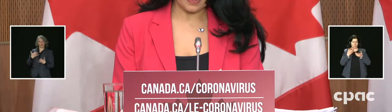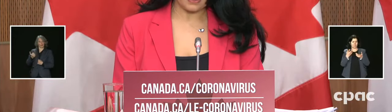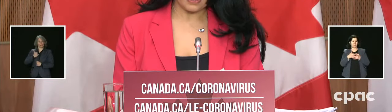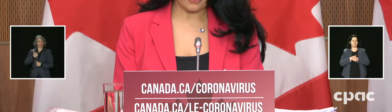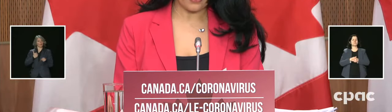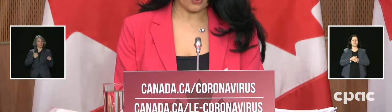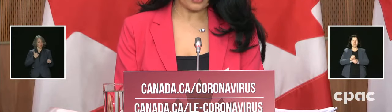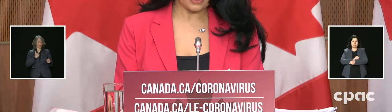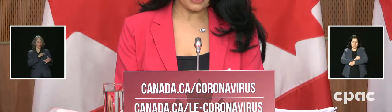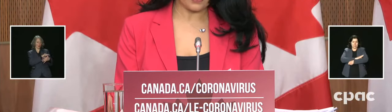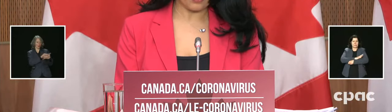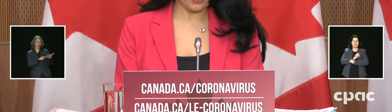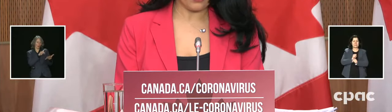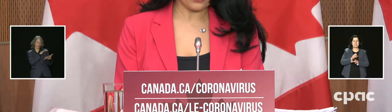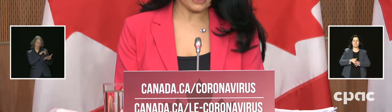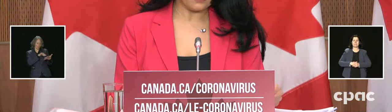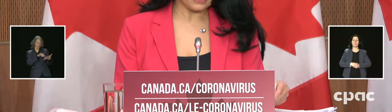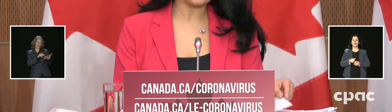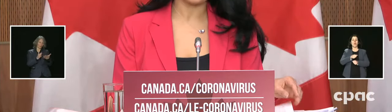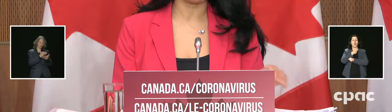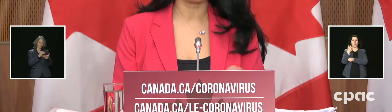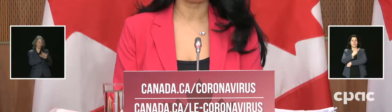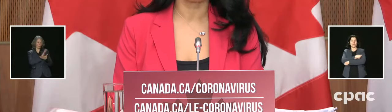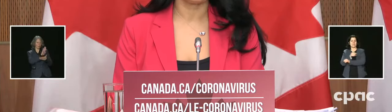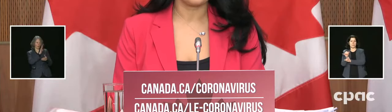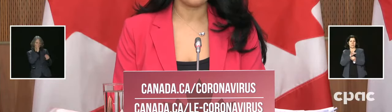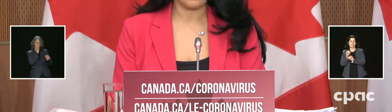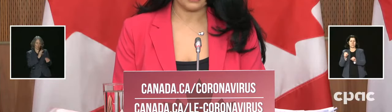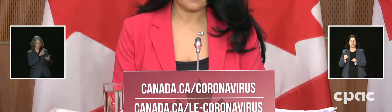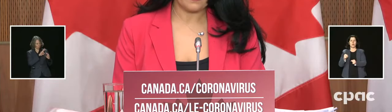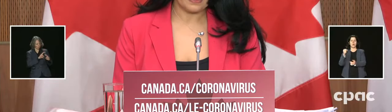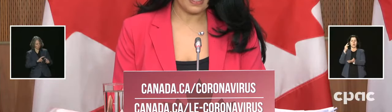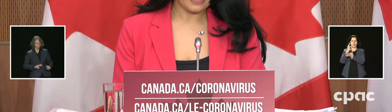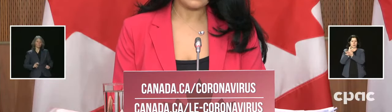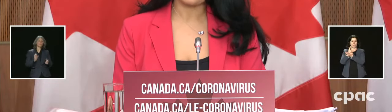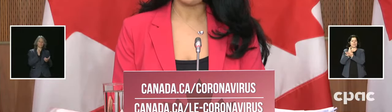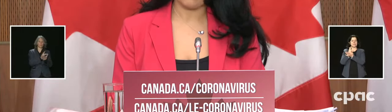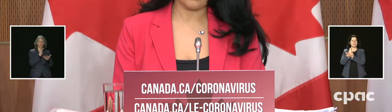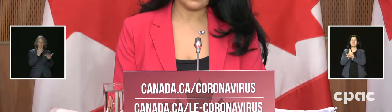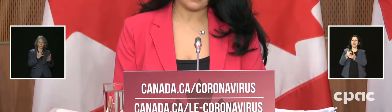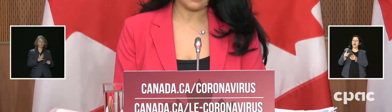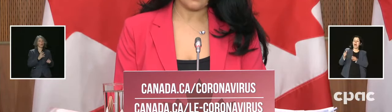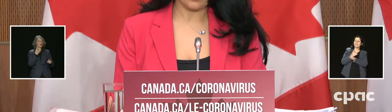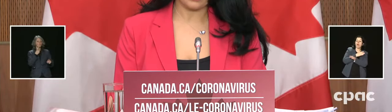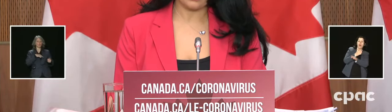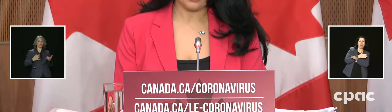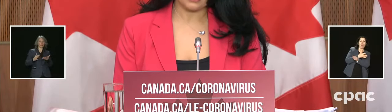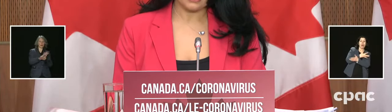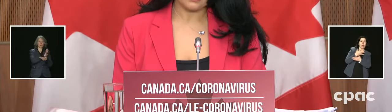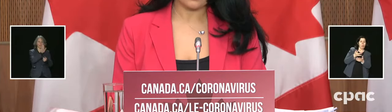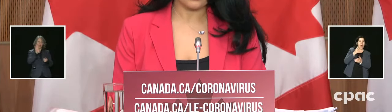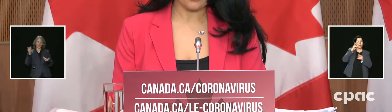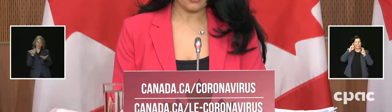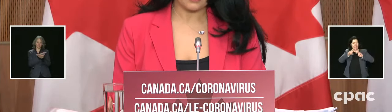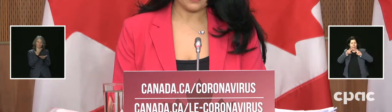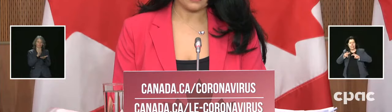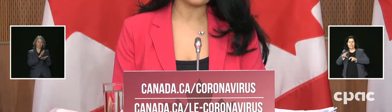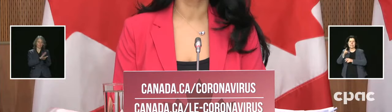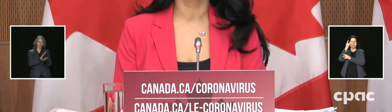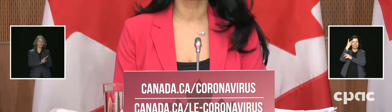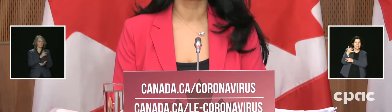an independent and thorough scientific review for safety, efficacy, and quality. And assessing all the data, we concluded that there was